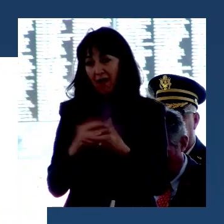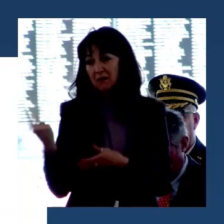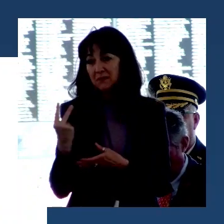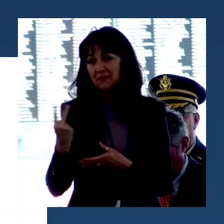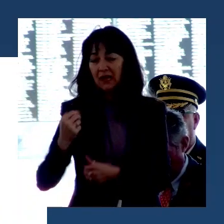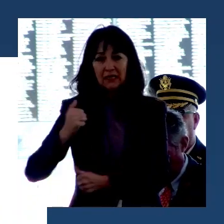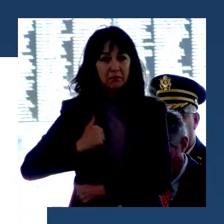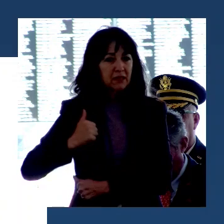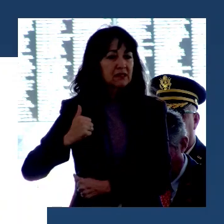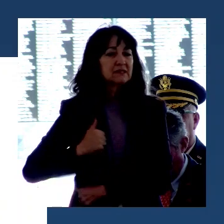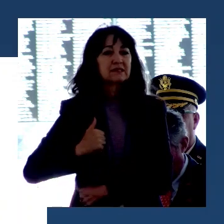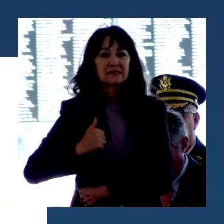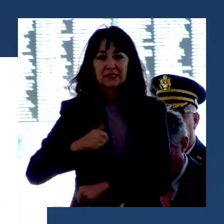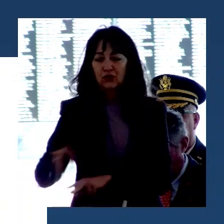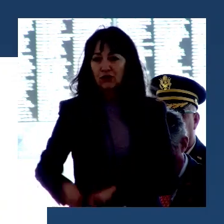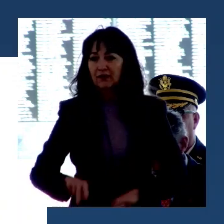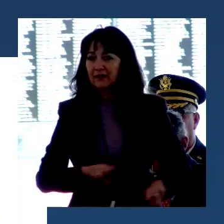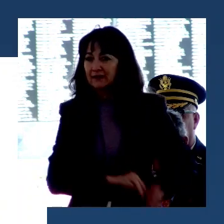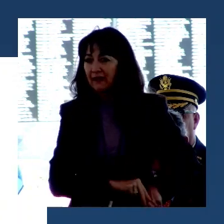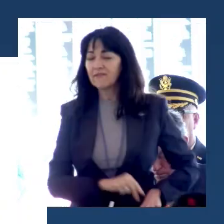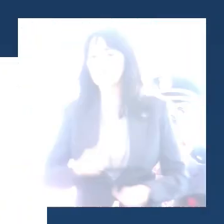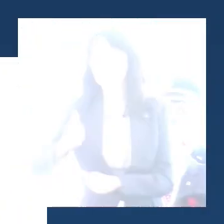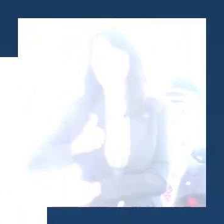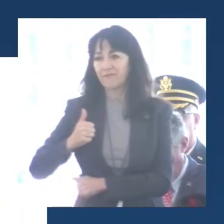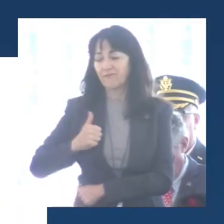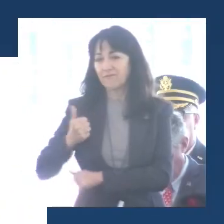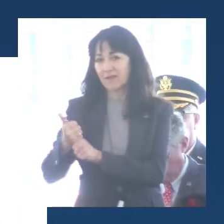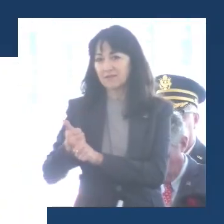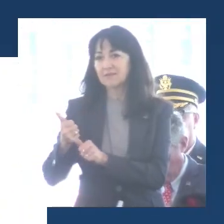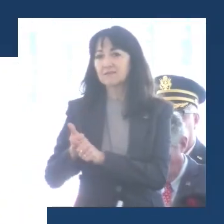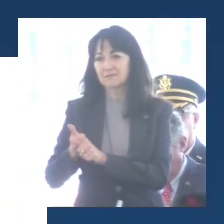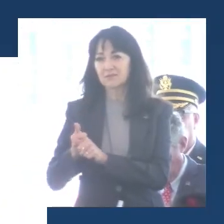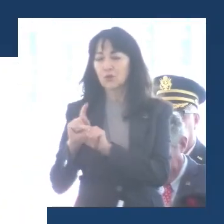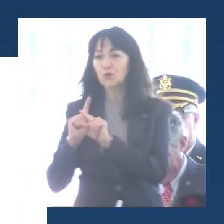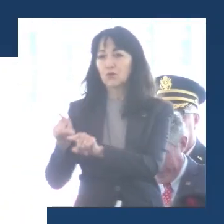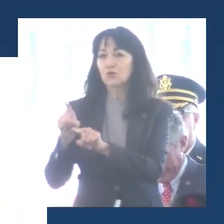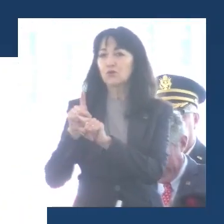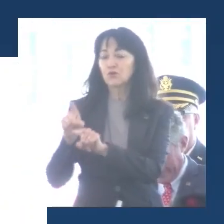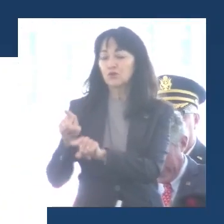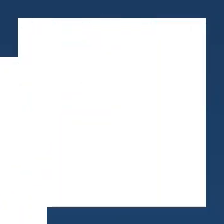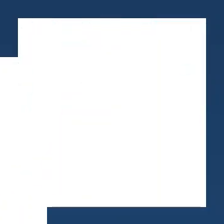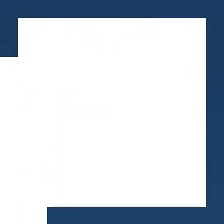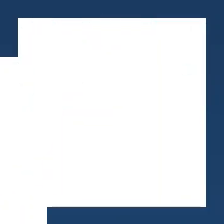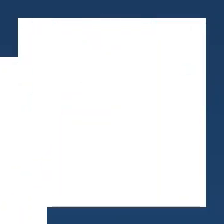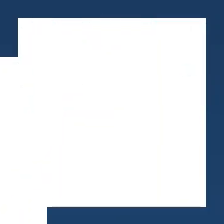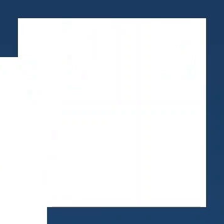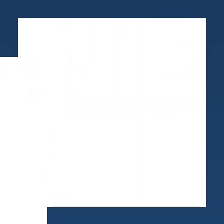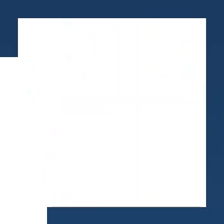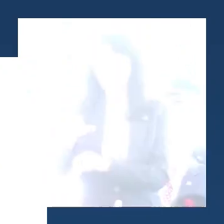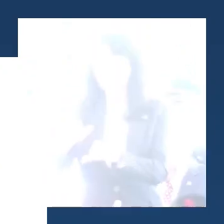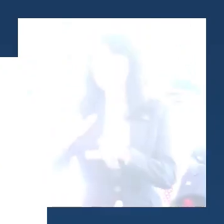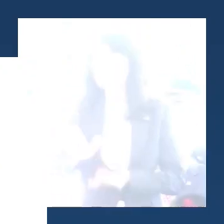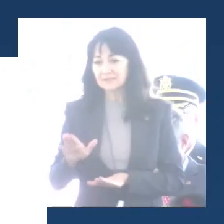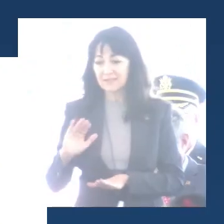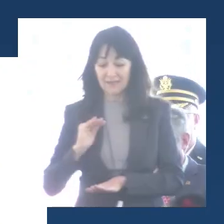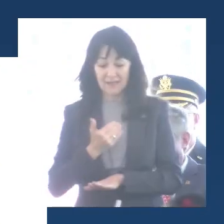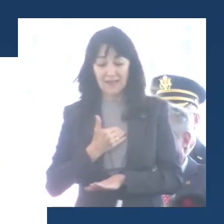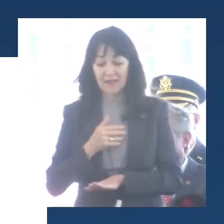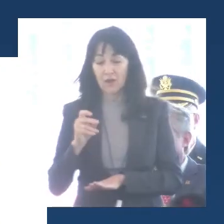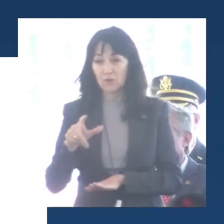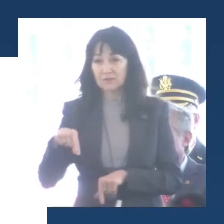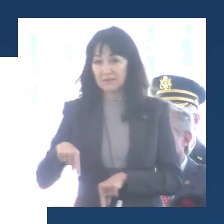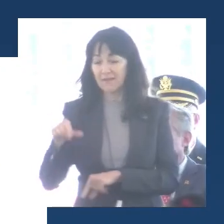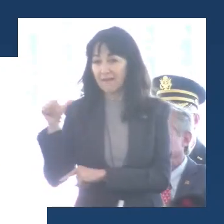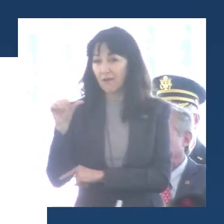military Navy veteran, we spent a lot of time at the Fort Myers Cemetery. Here in Delaware, as our governor indicates, at our Air